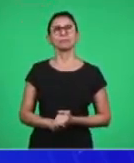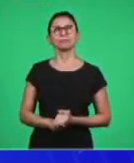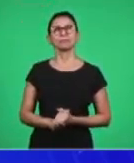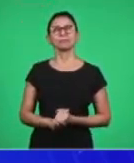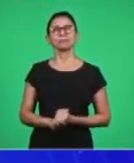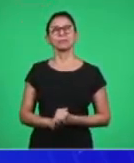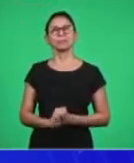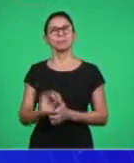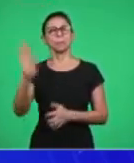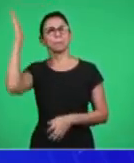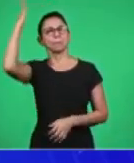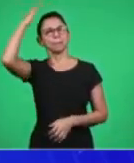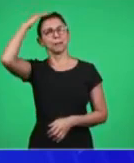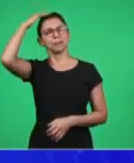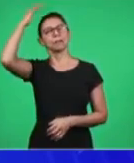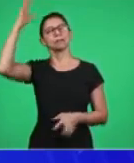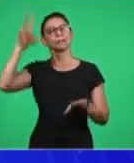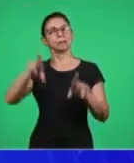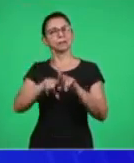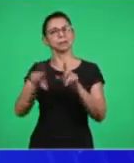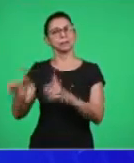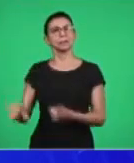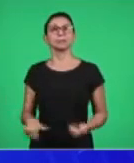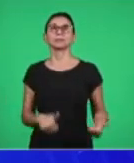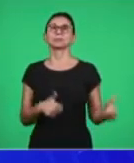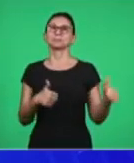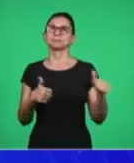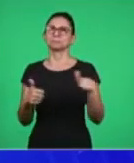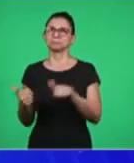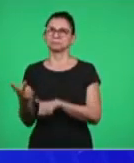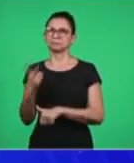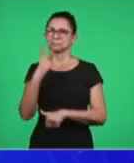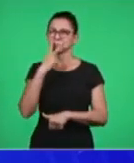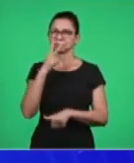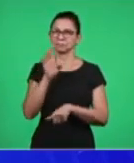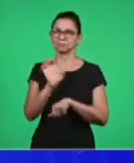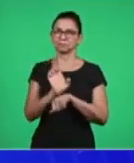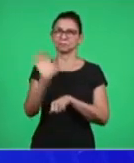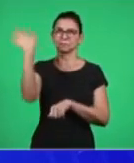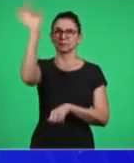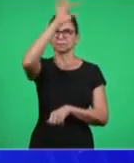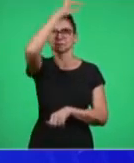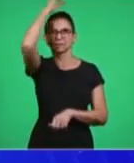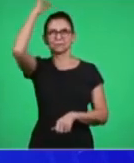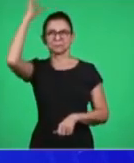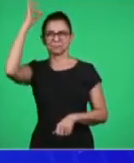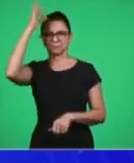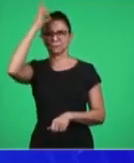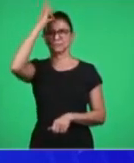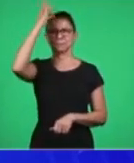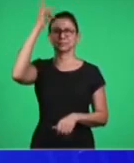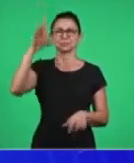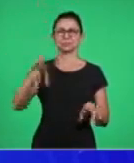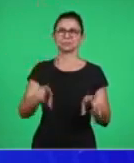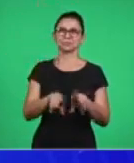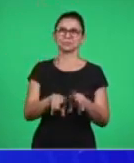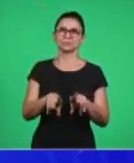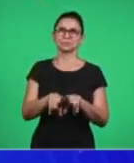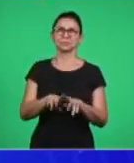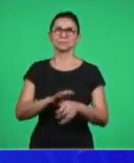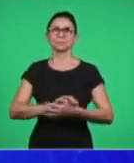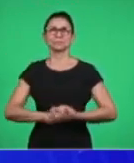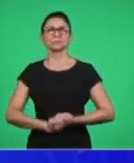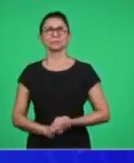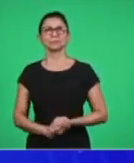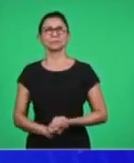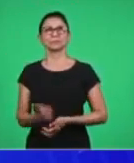Guarapuava, in the state of Paraná. There was a baptism in Vitória, Espírito Santo, the brethren started Tararé, and also in